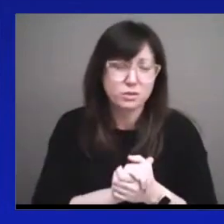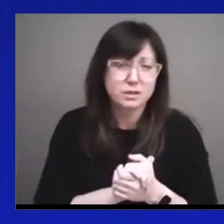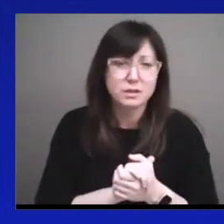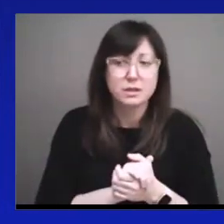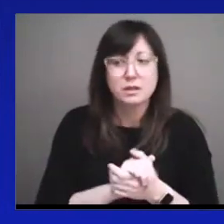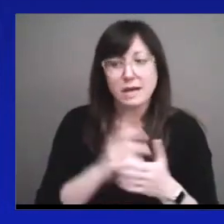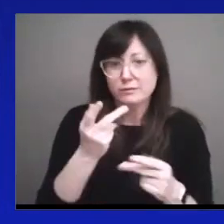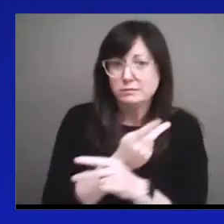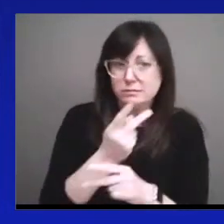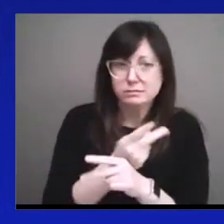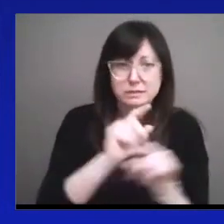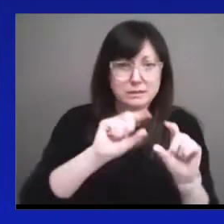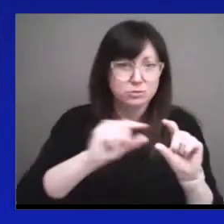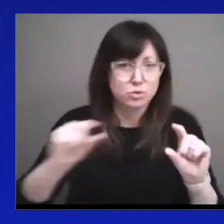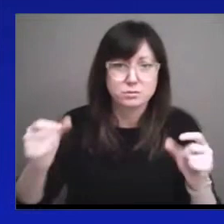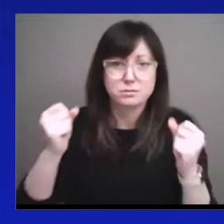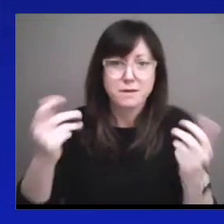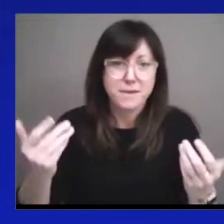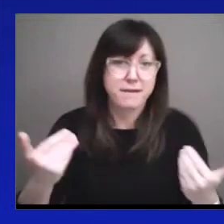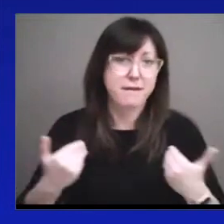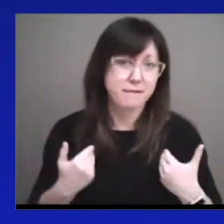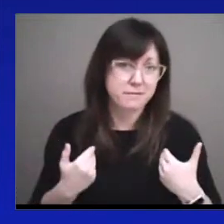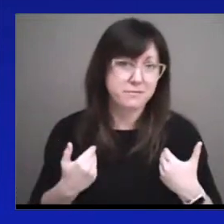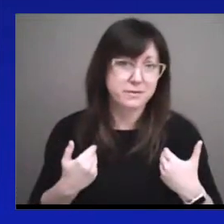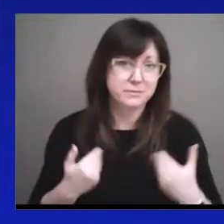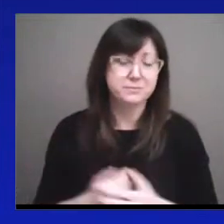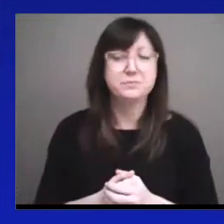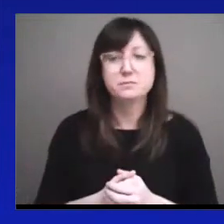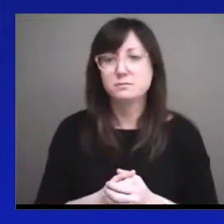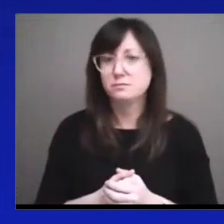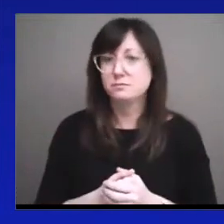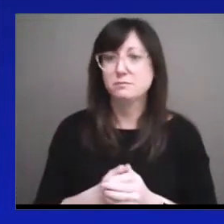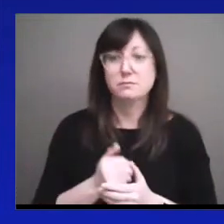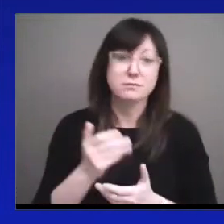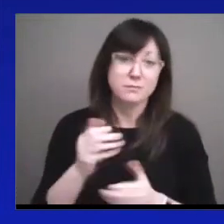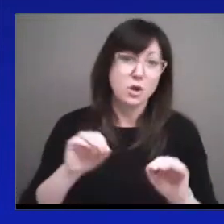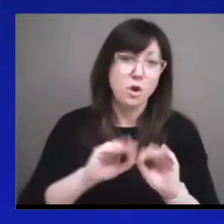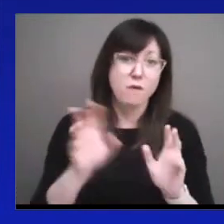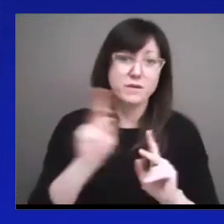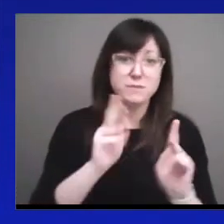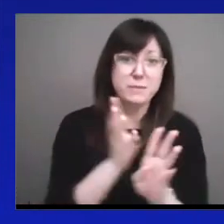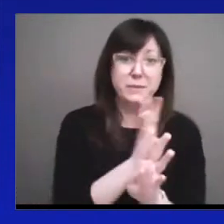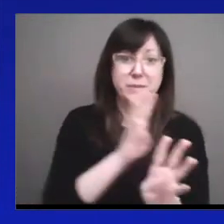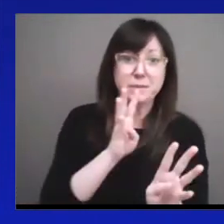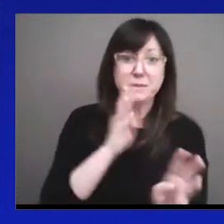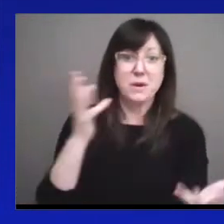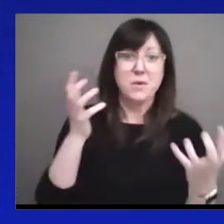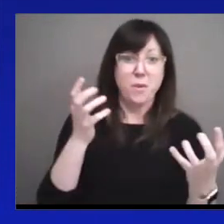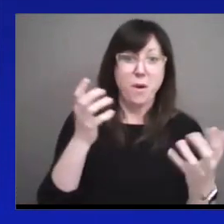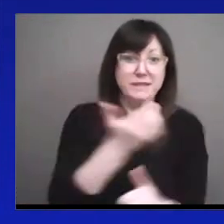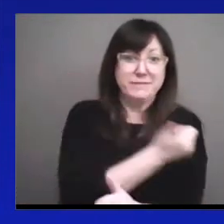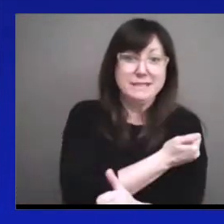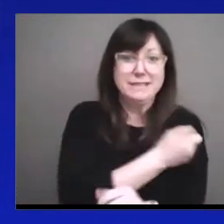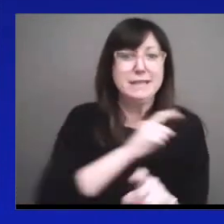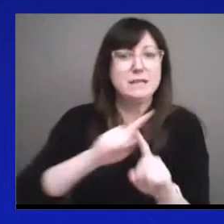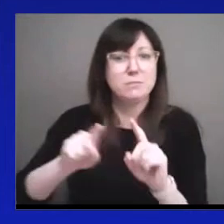And then there's more demand than supply, of course. So we have to